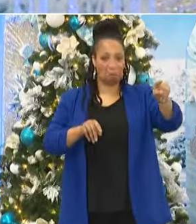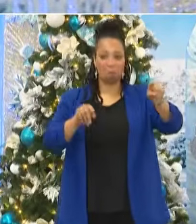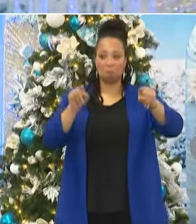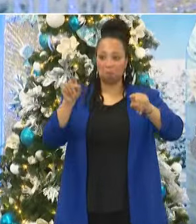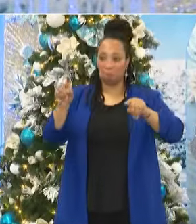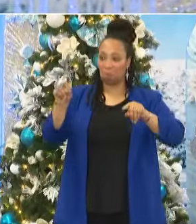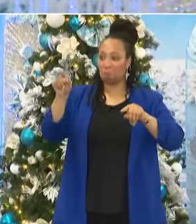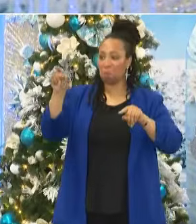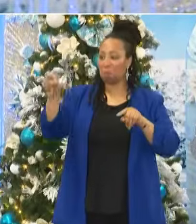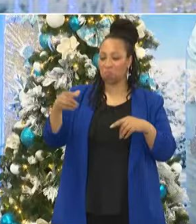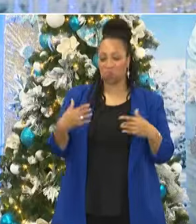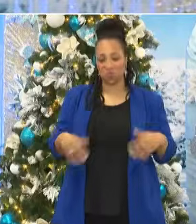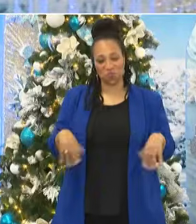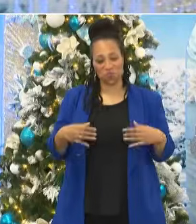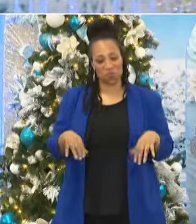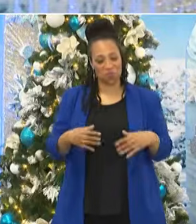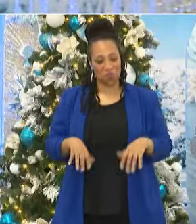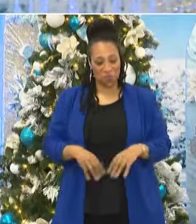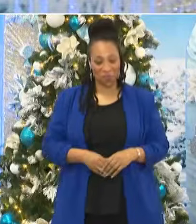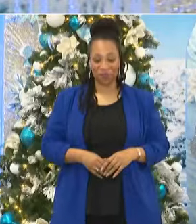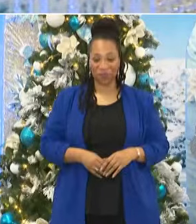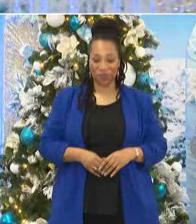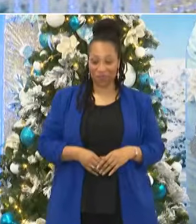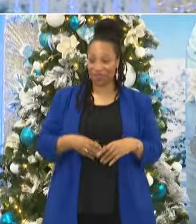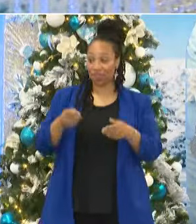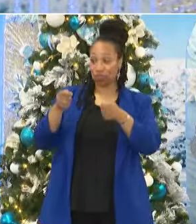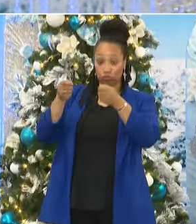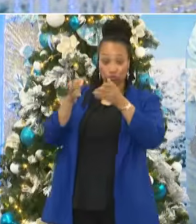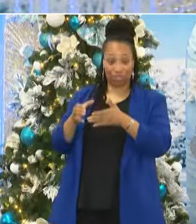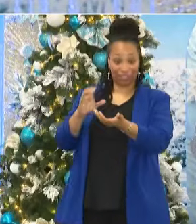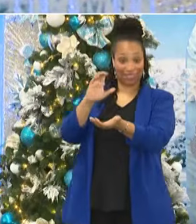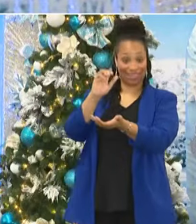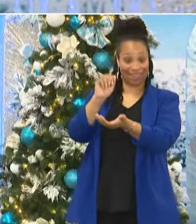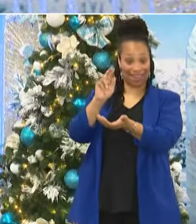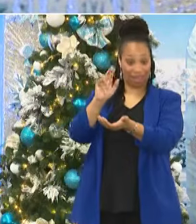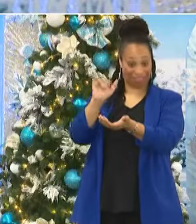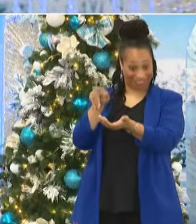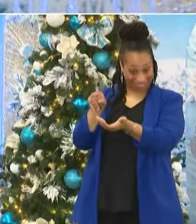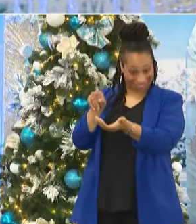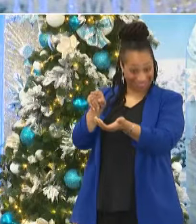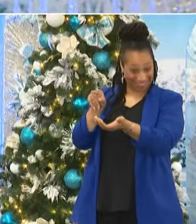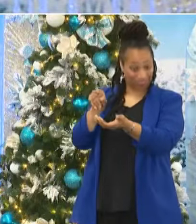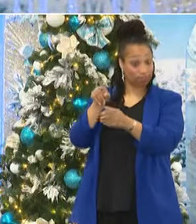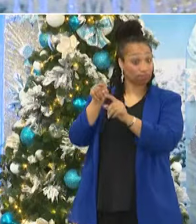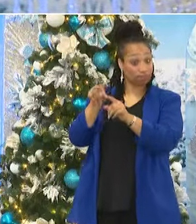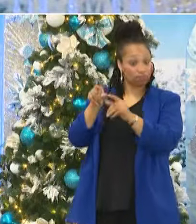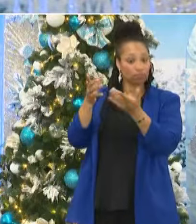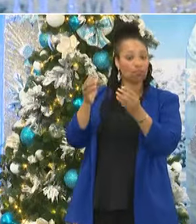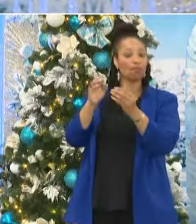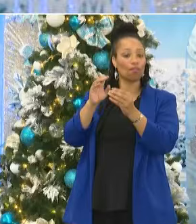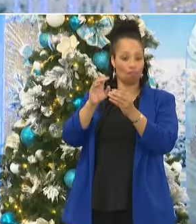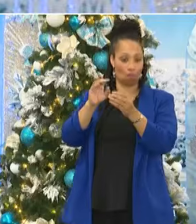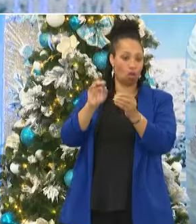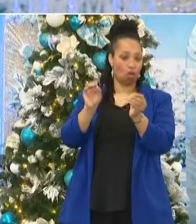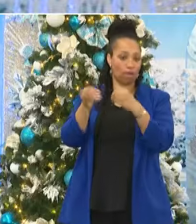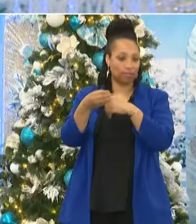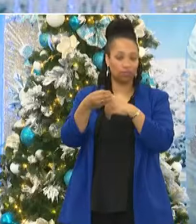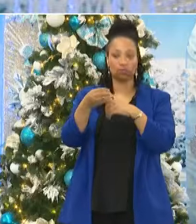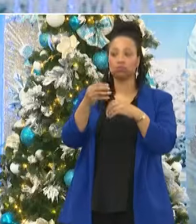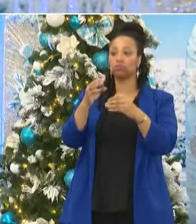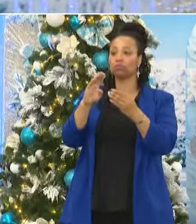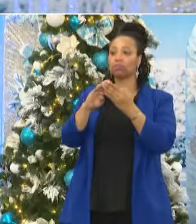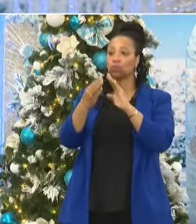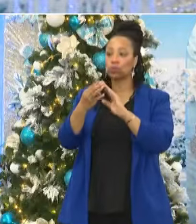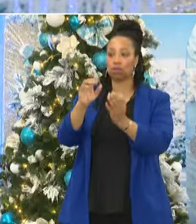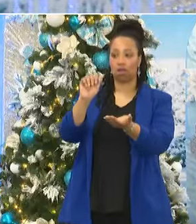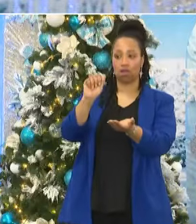Director Lamont Carey is here from my office on Community Affairs. Beanie Freeman, you heard from at